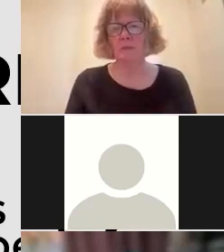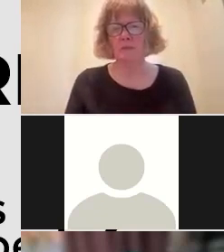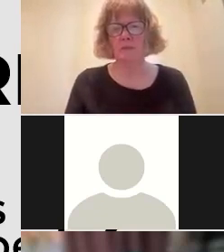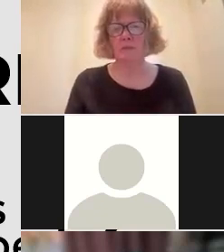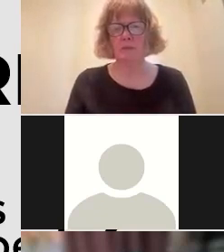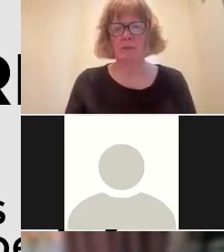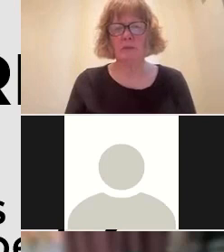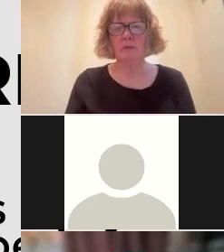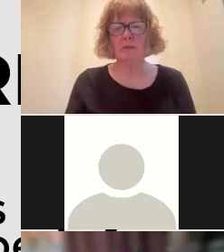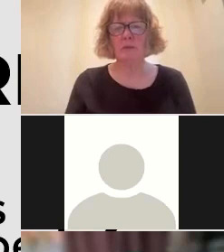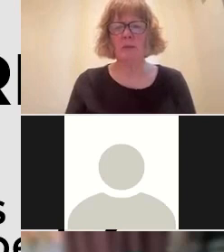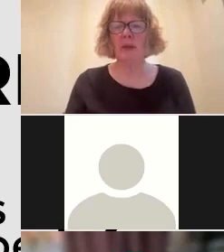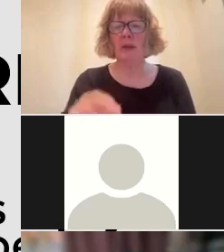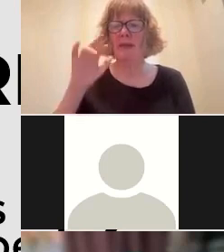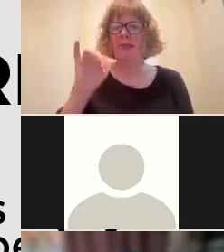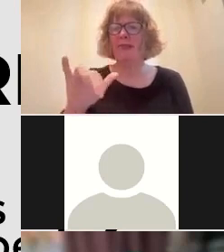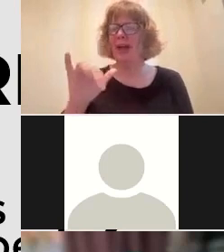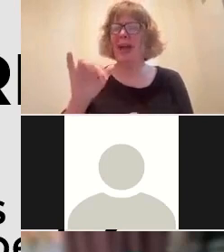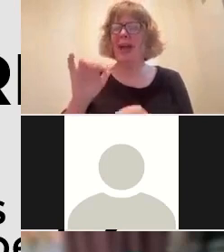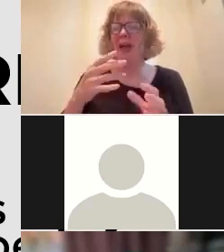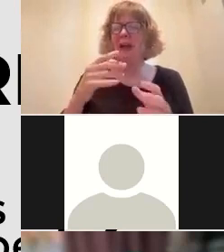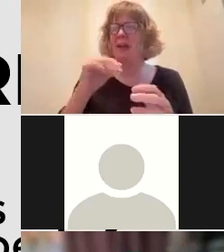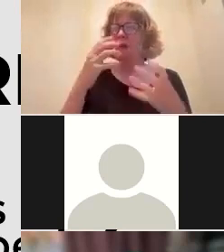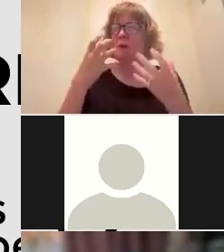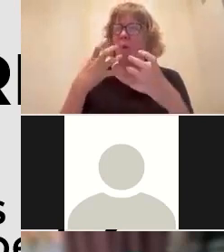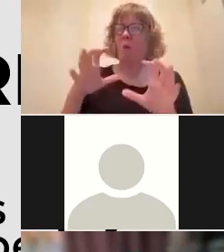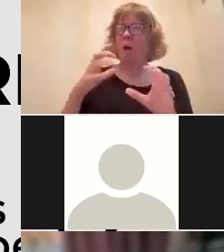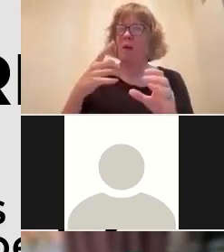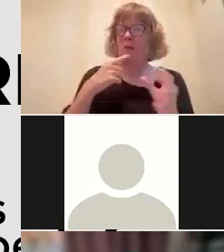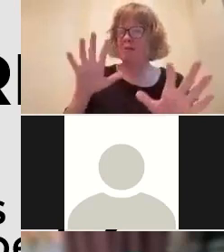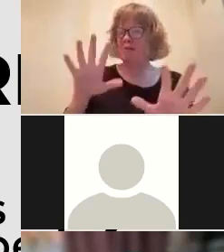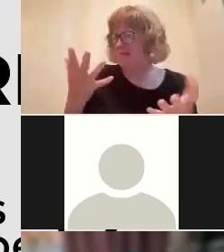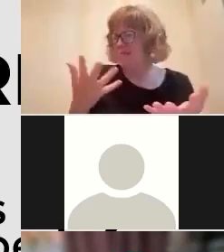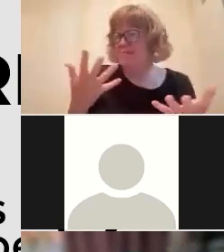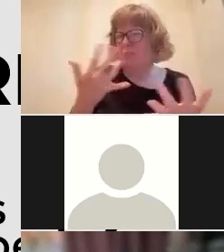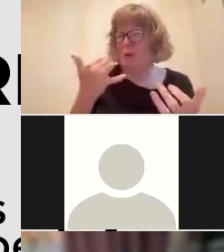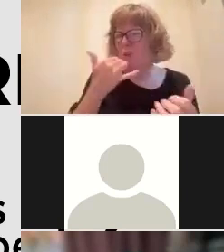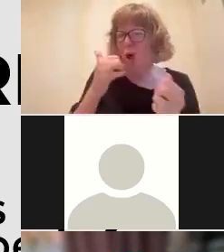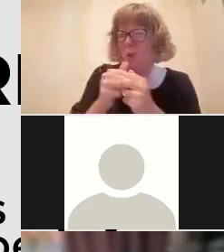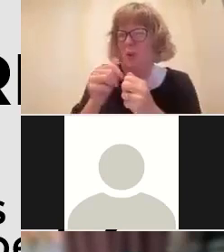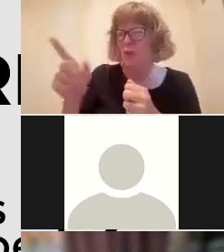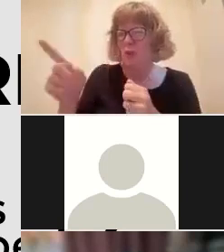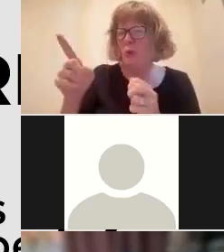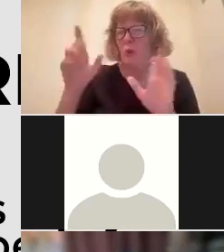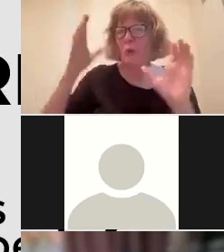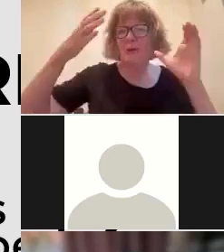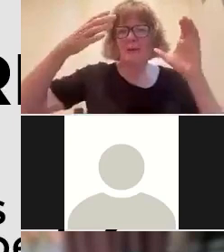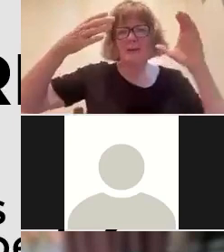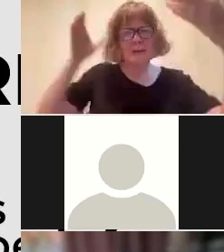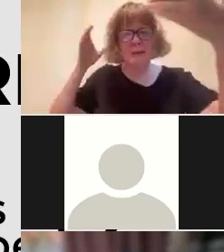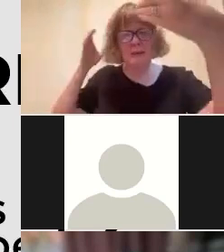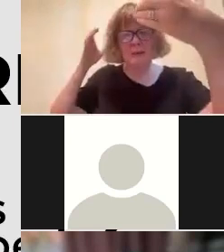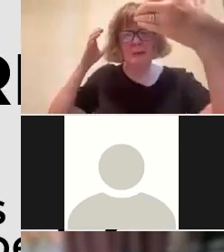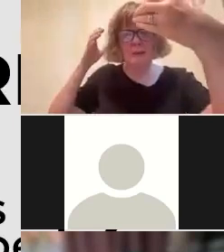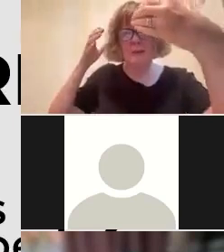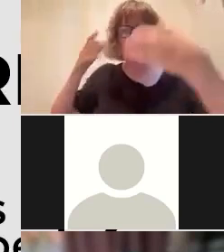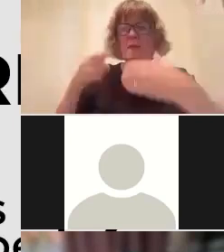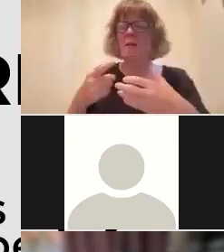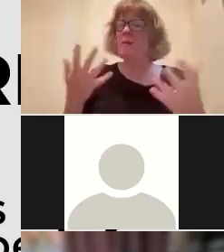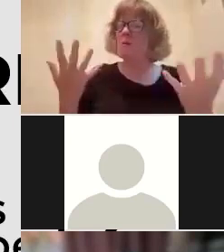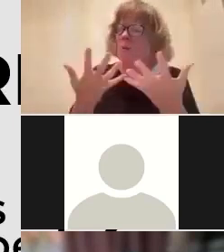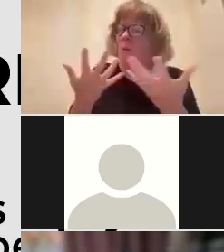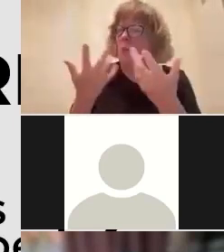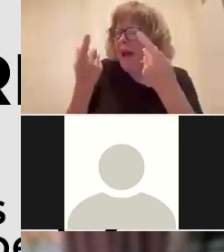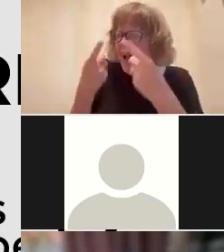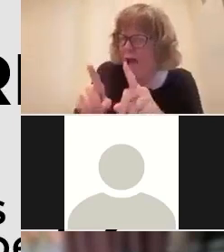So the paradigm shift that we need to have is, instead of thinking, what's wrong with you? We want to